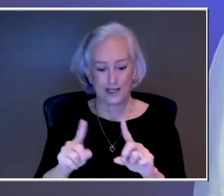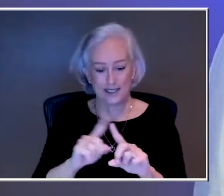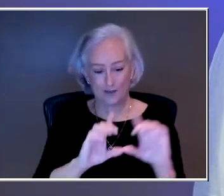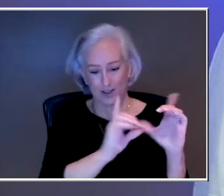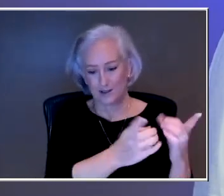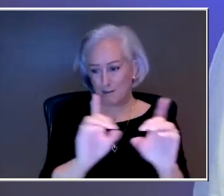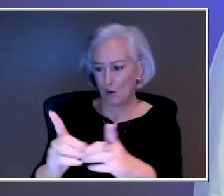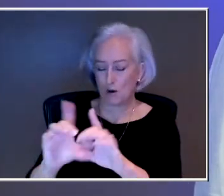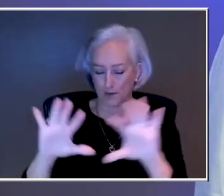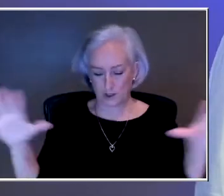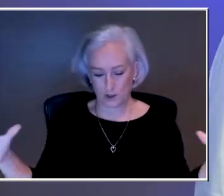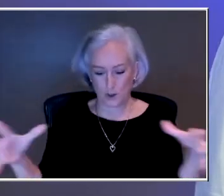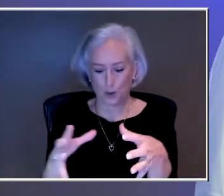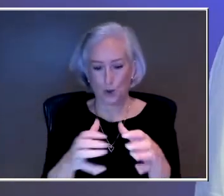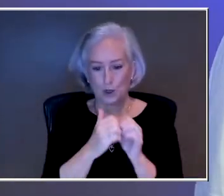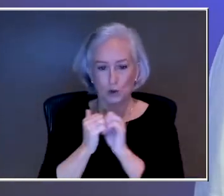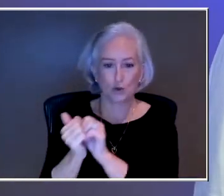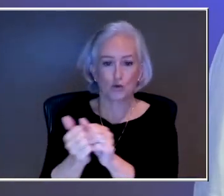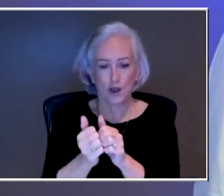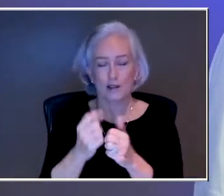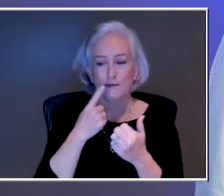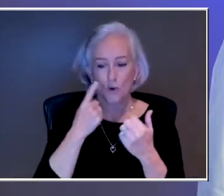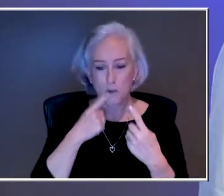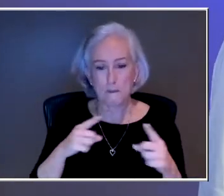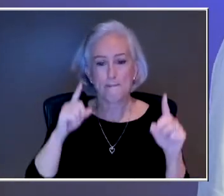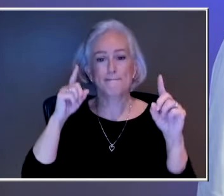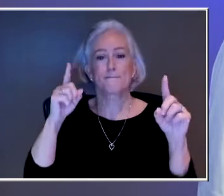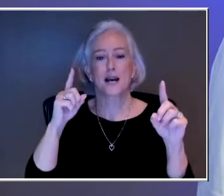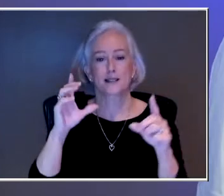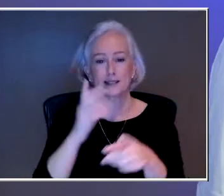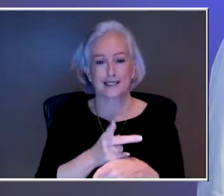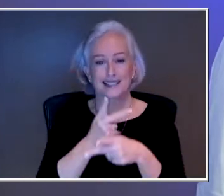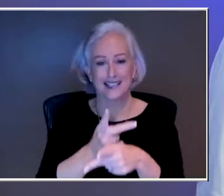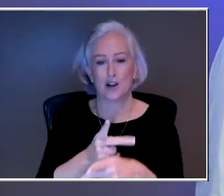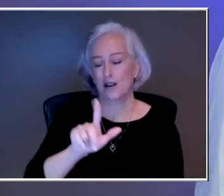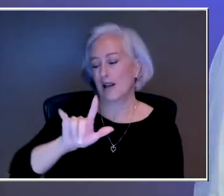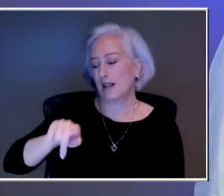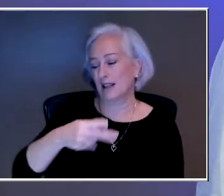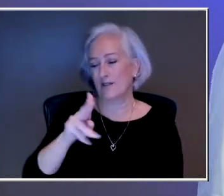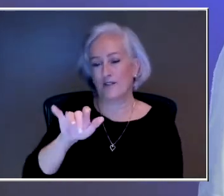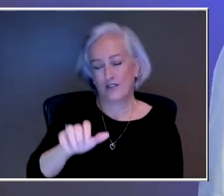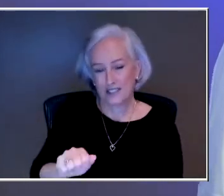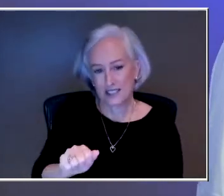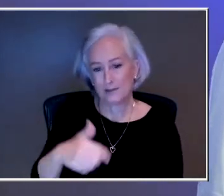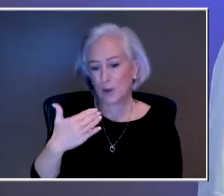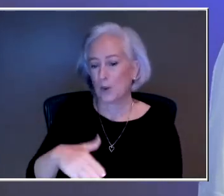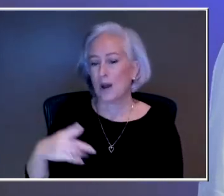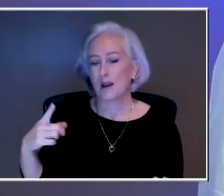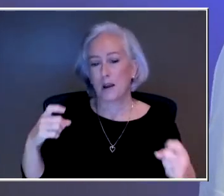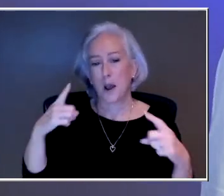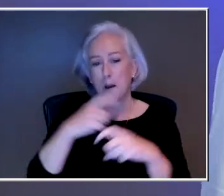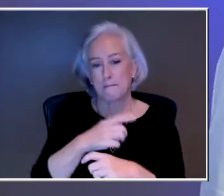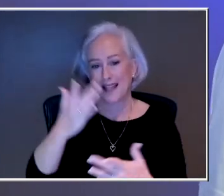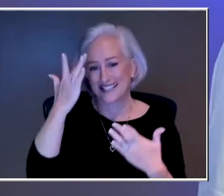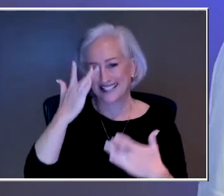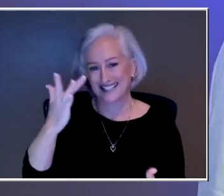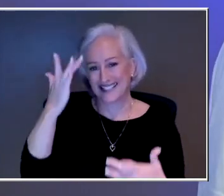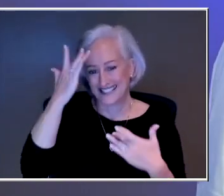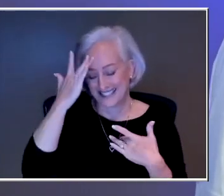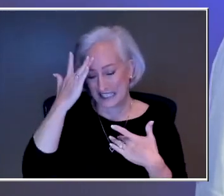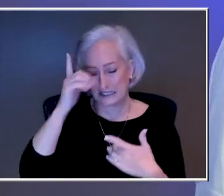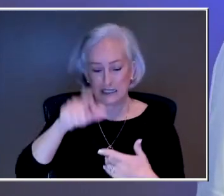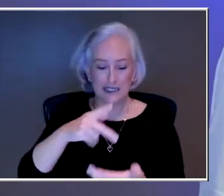order to really provide the optimal care. And lymphedema is a very complex disease process that requires physical therapists,